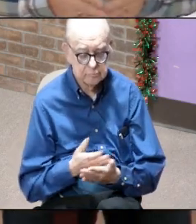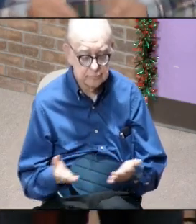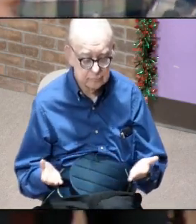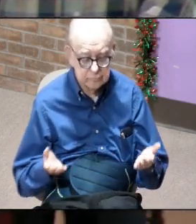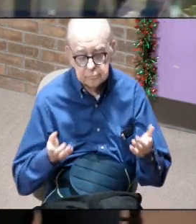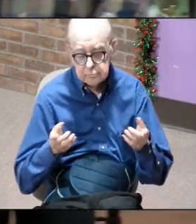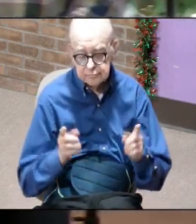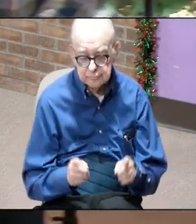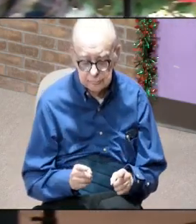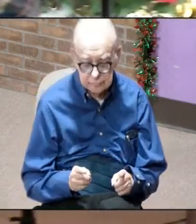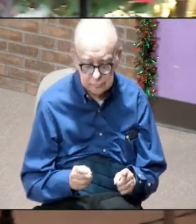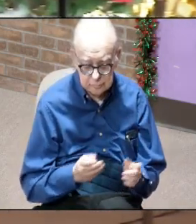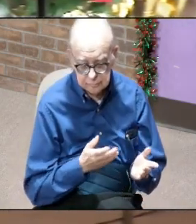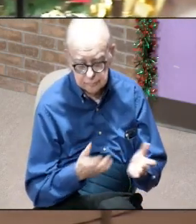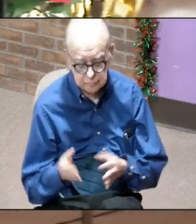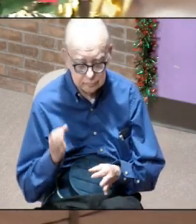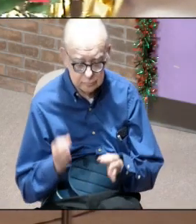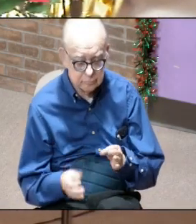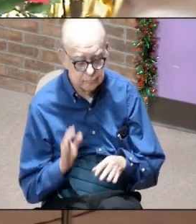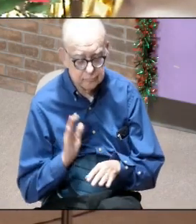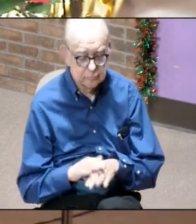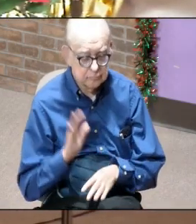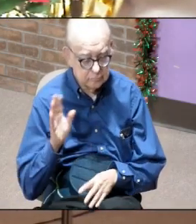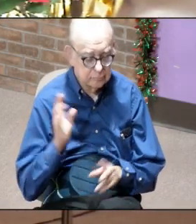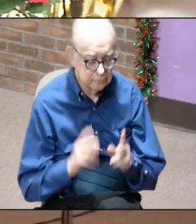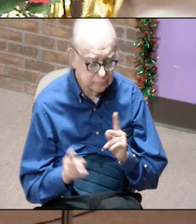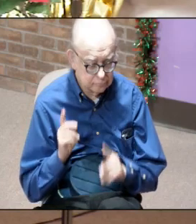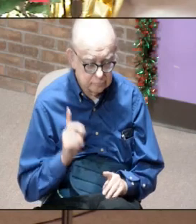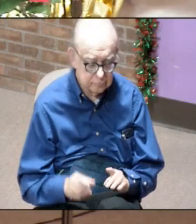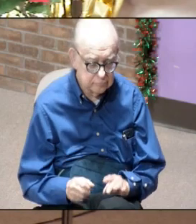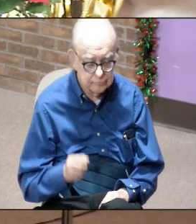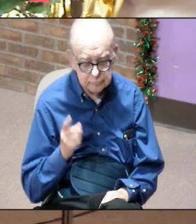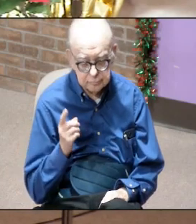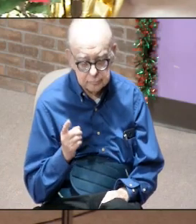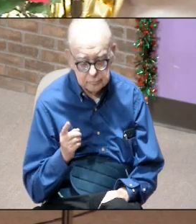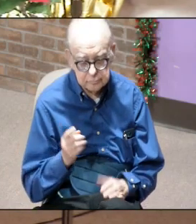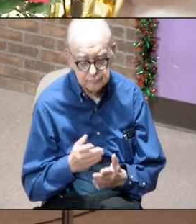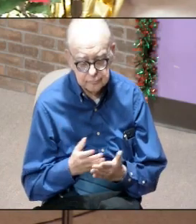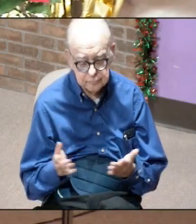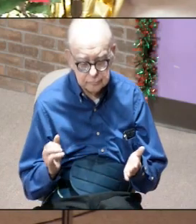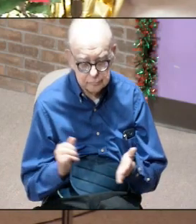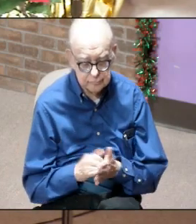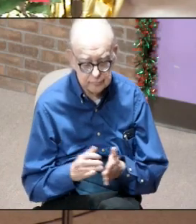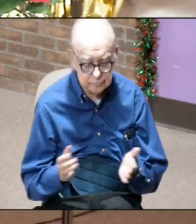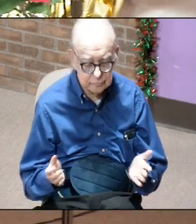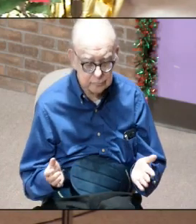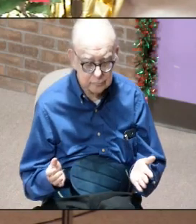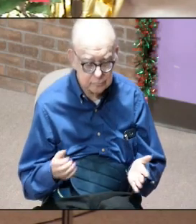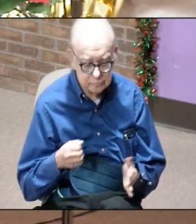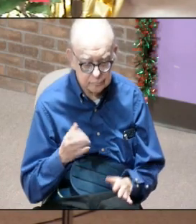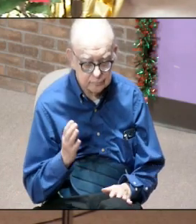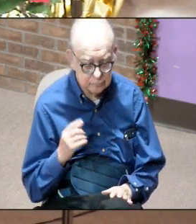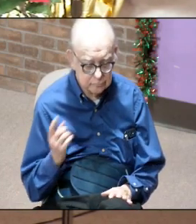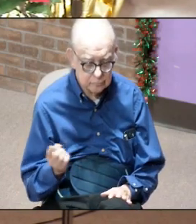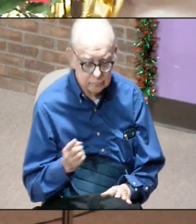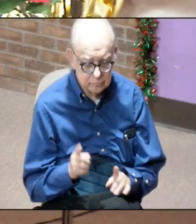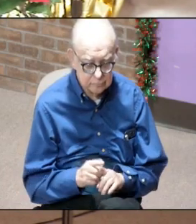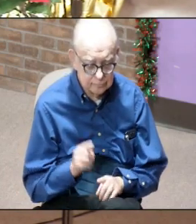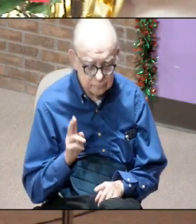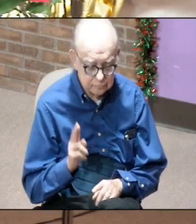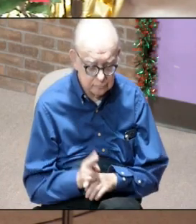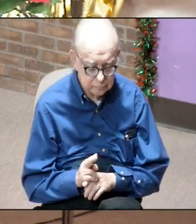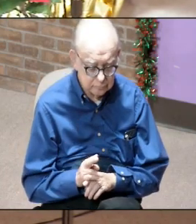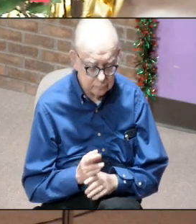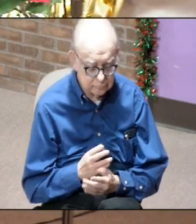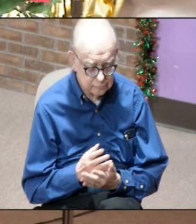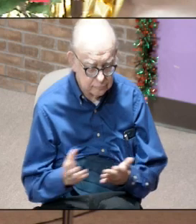to occur to bring judgment on his people. But you need to understand something, and that is this. God will also use the devices